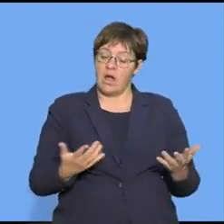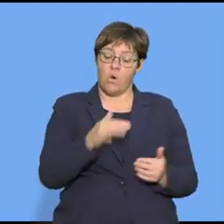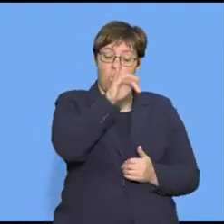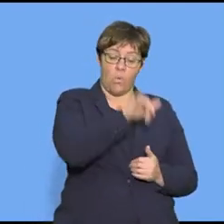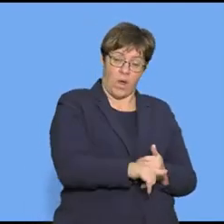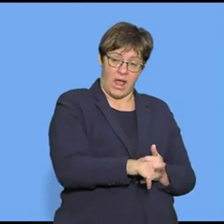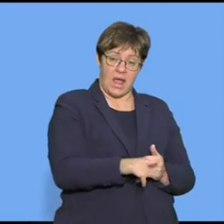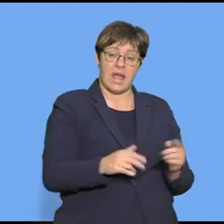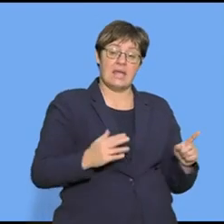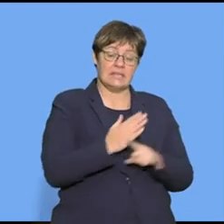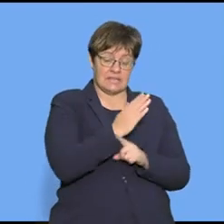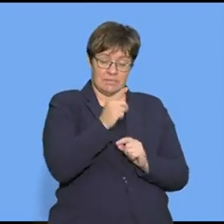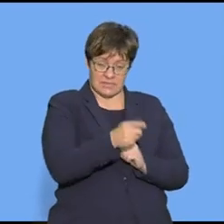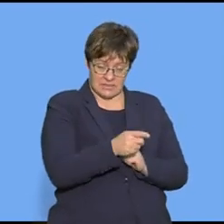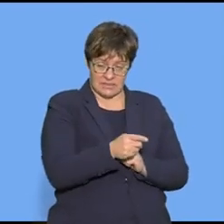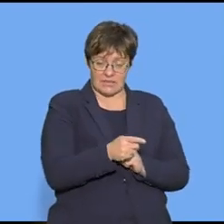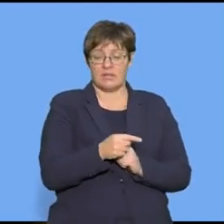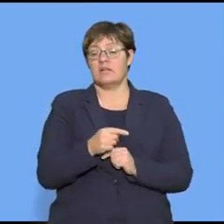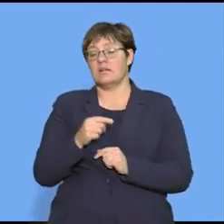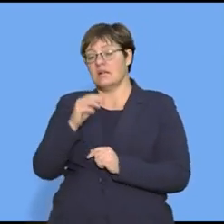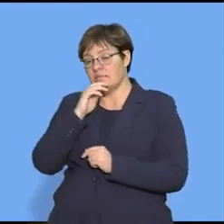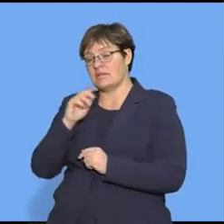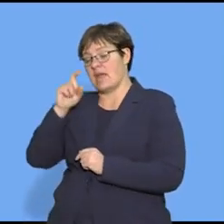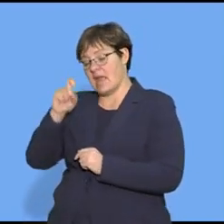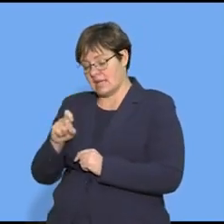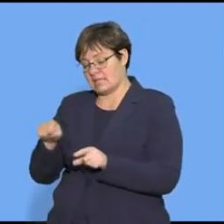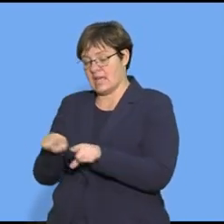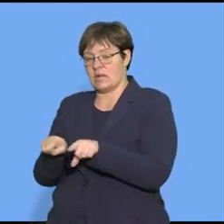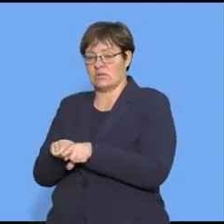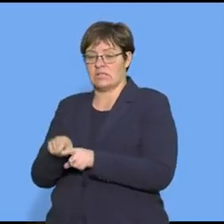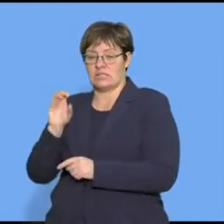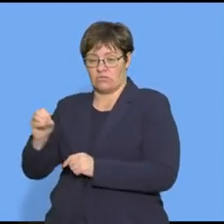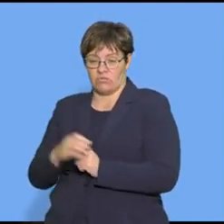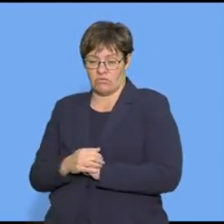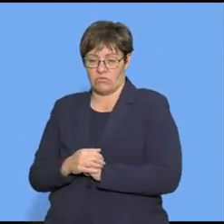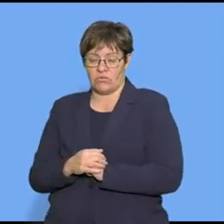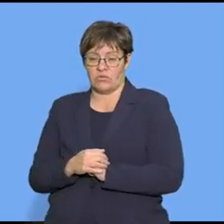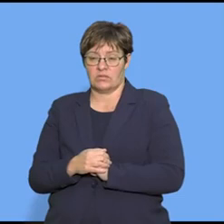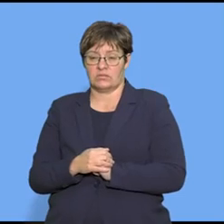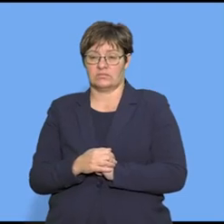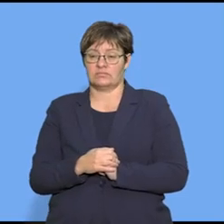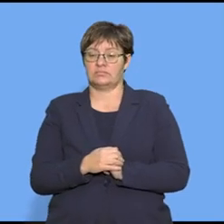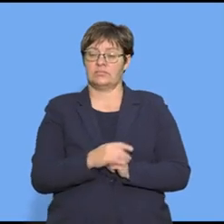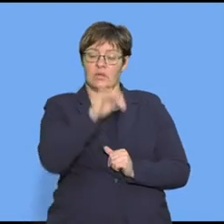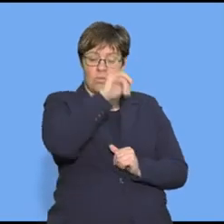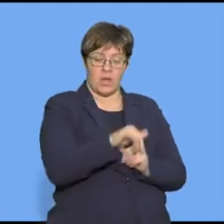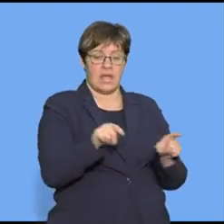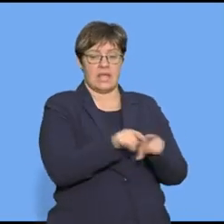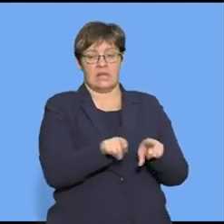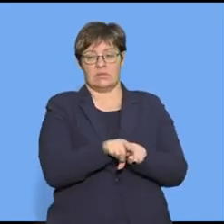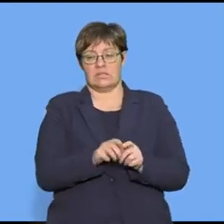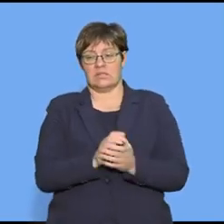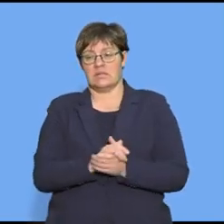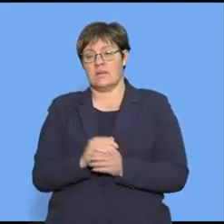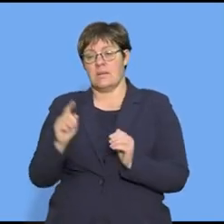But the y-intercept will then be x is equal to 0, which will simply be y